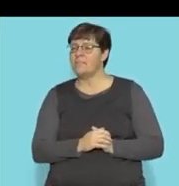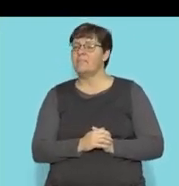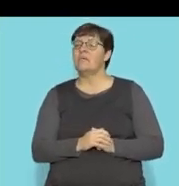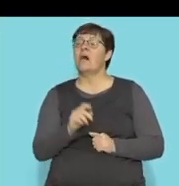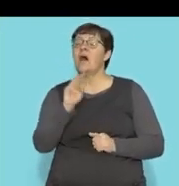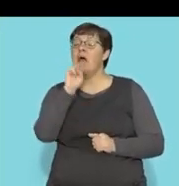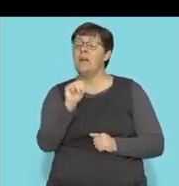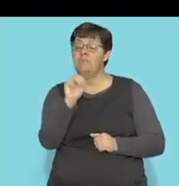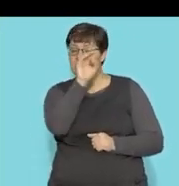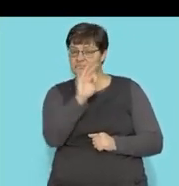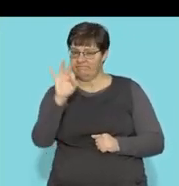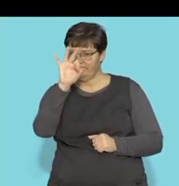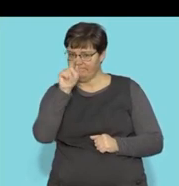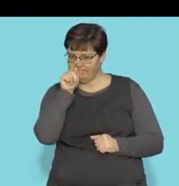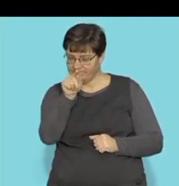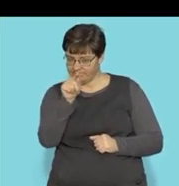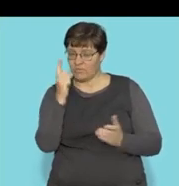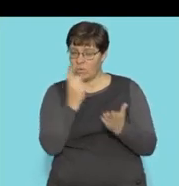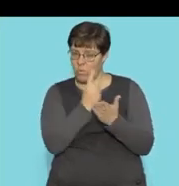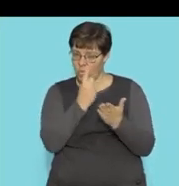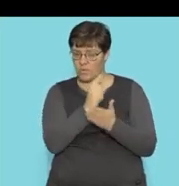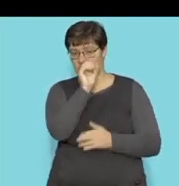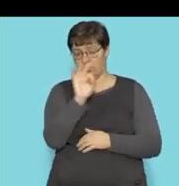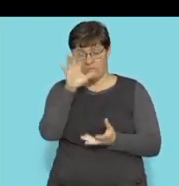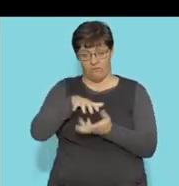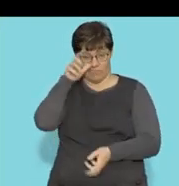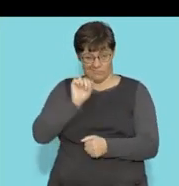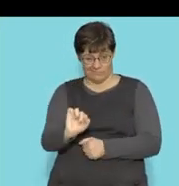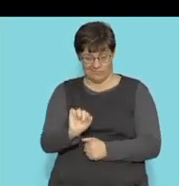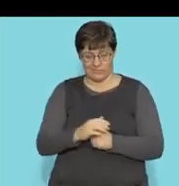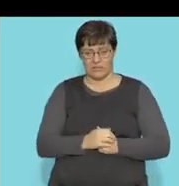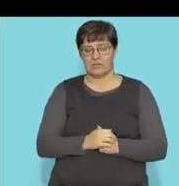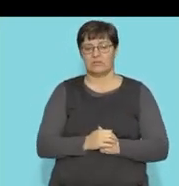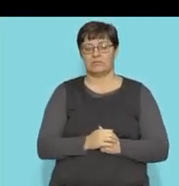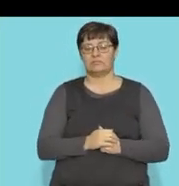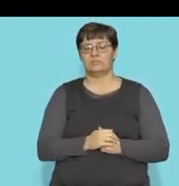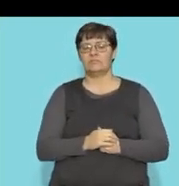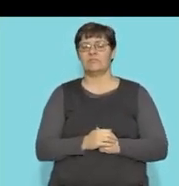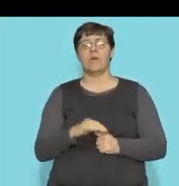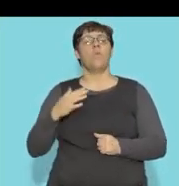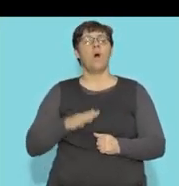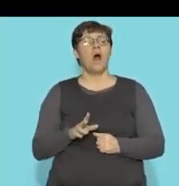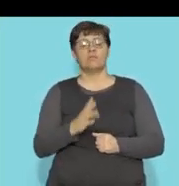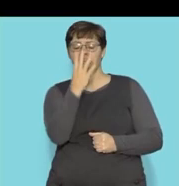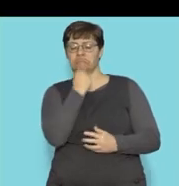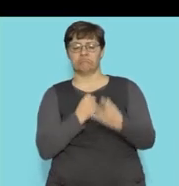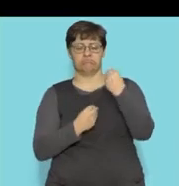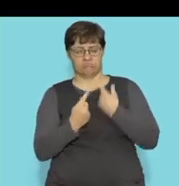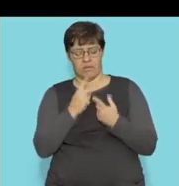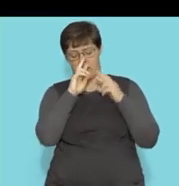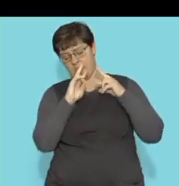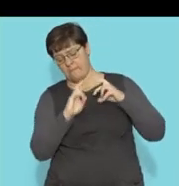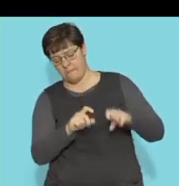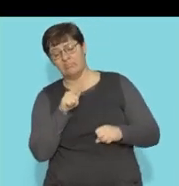that volume, our units are always cubed. So we're now going to look at what we need to investigate